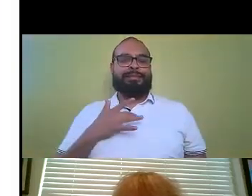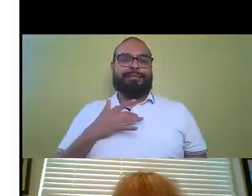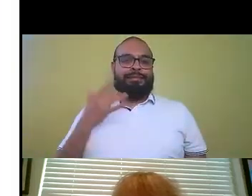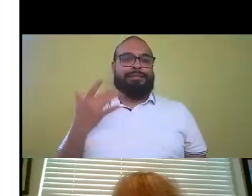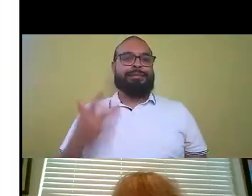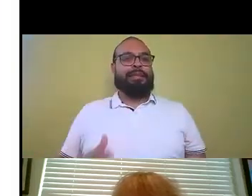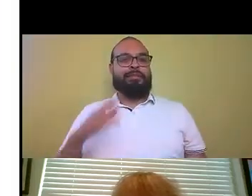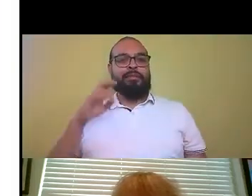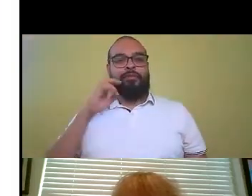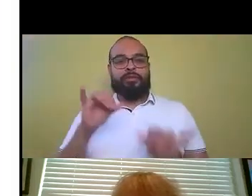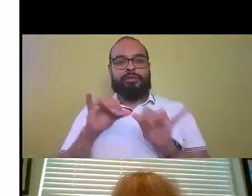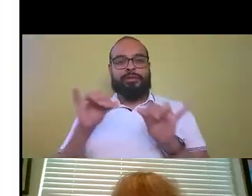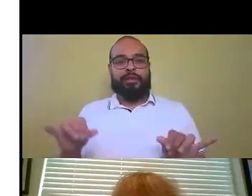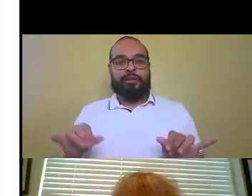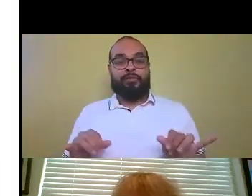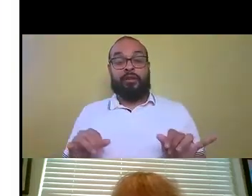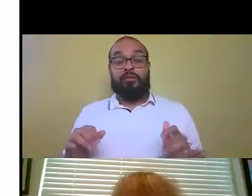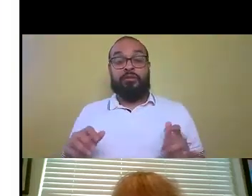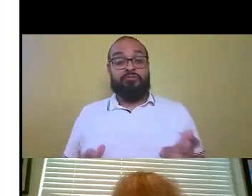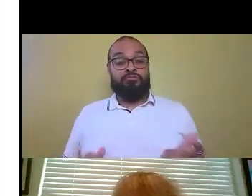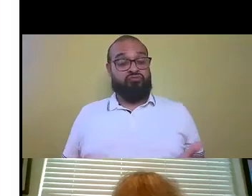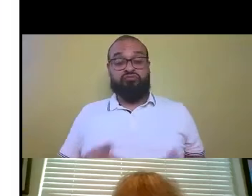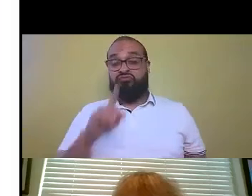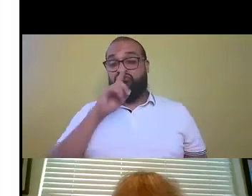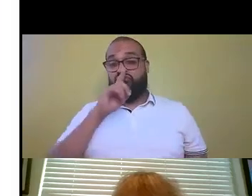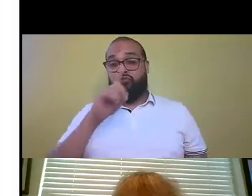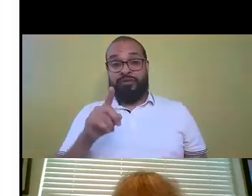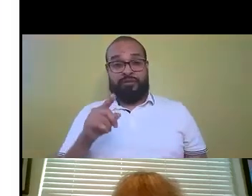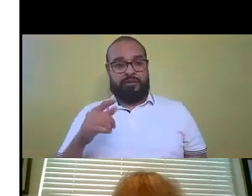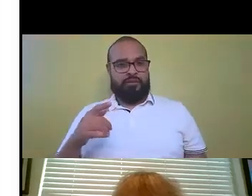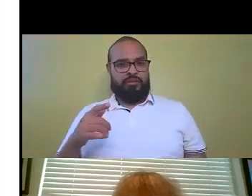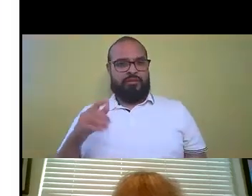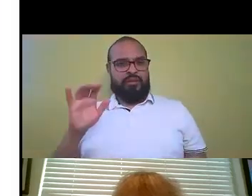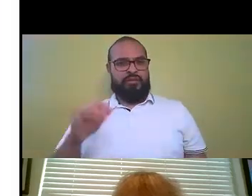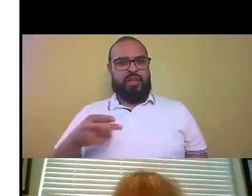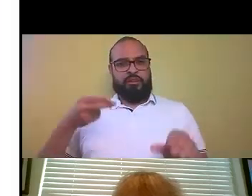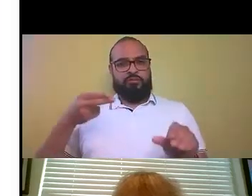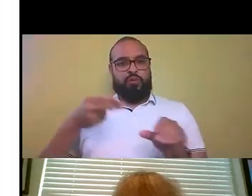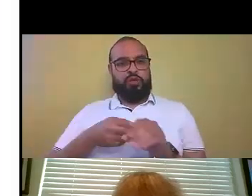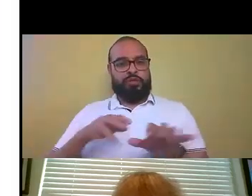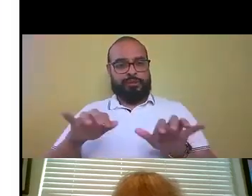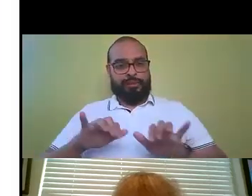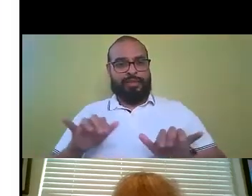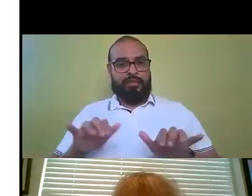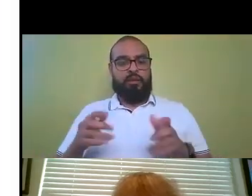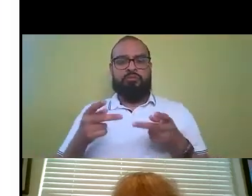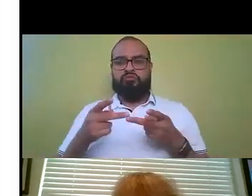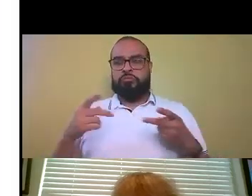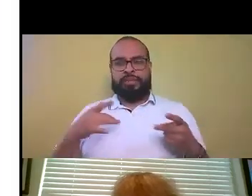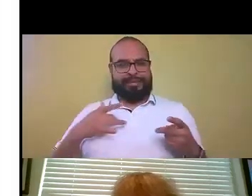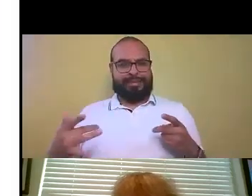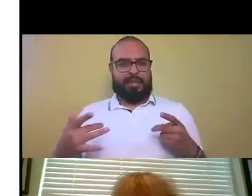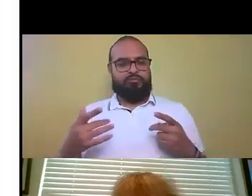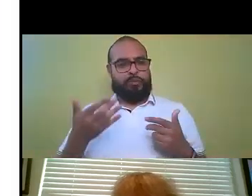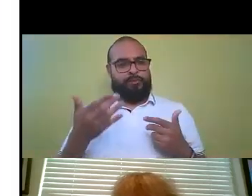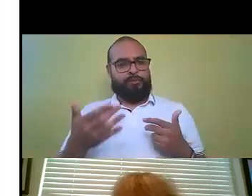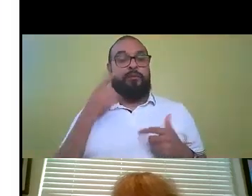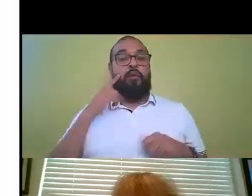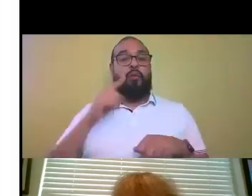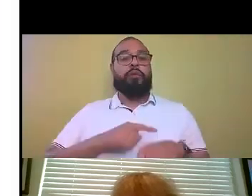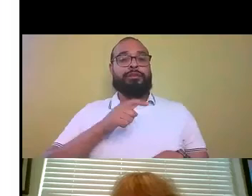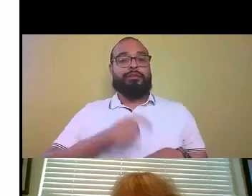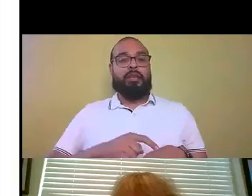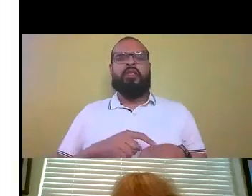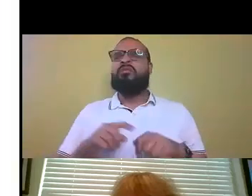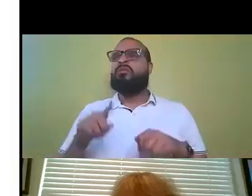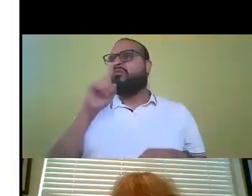stay in this participation place for a while. So that participation is more of a observer role. So